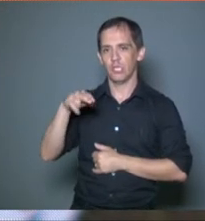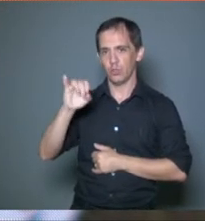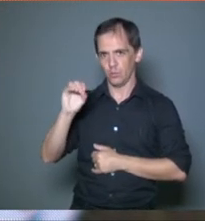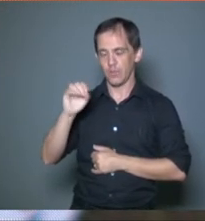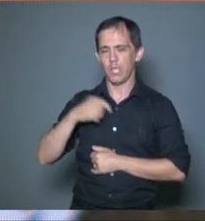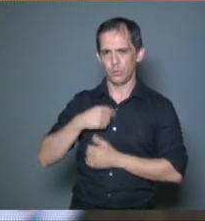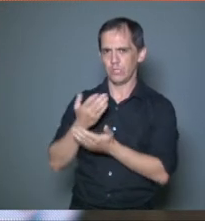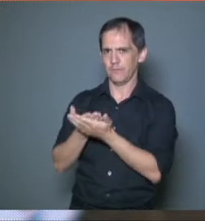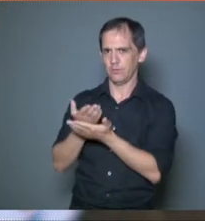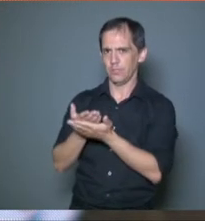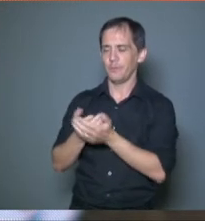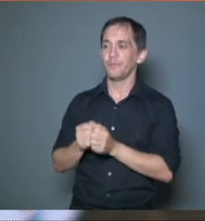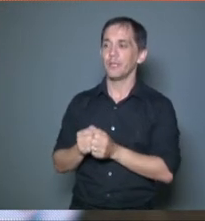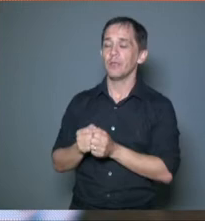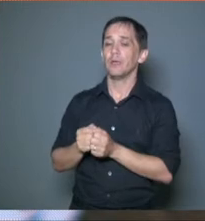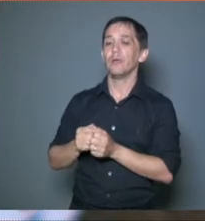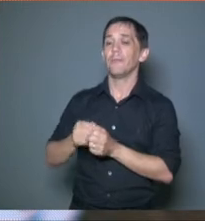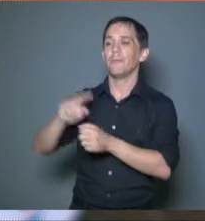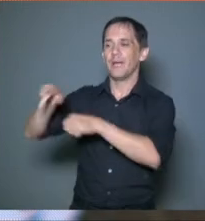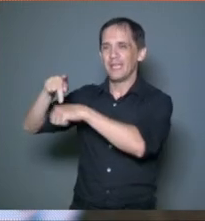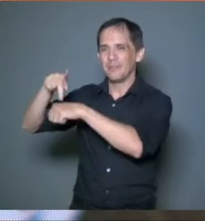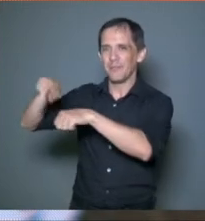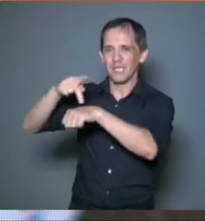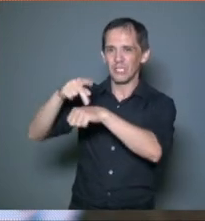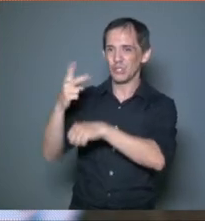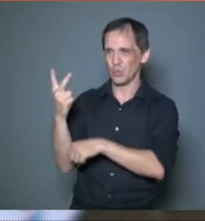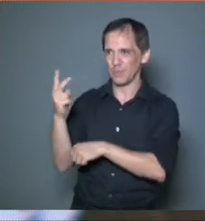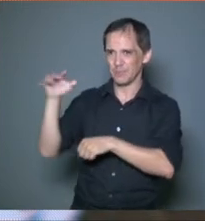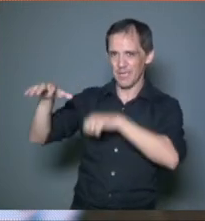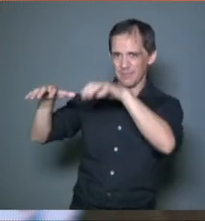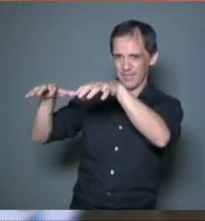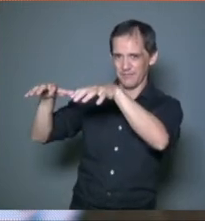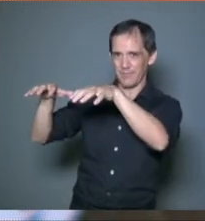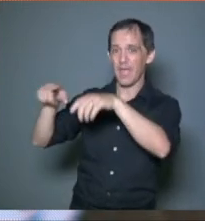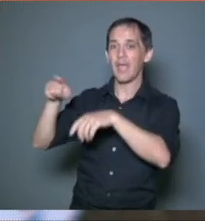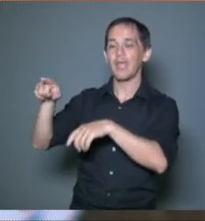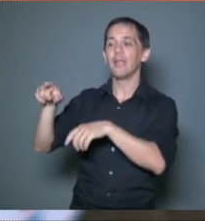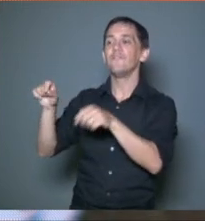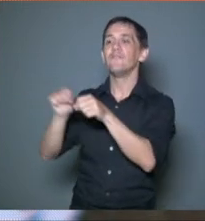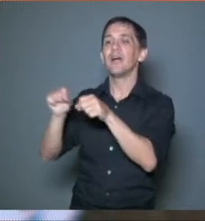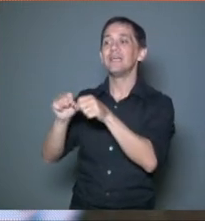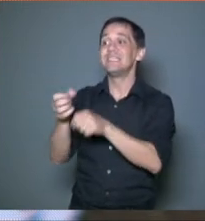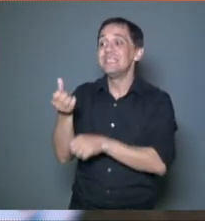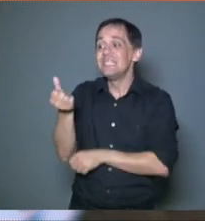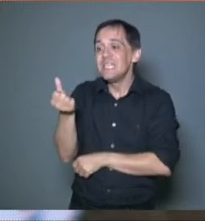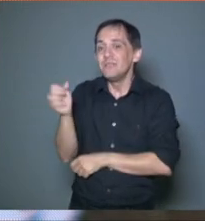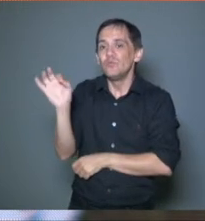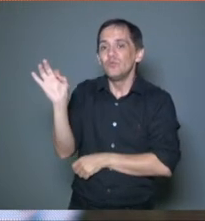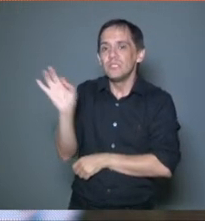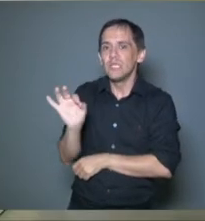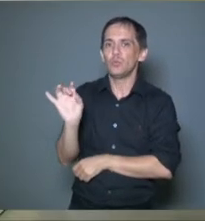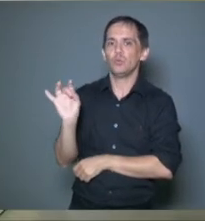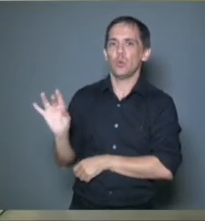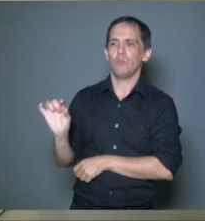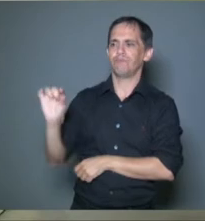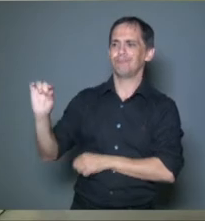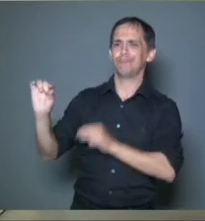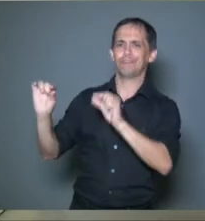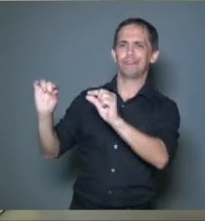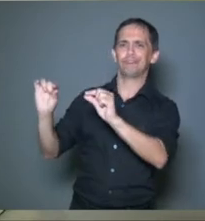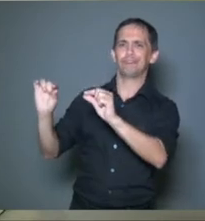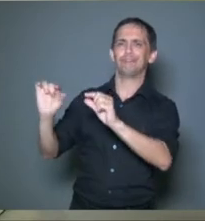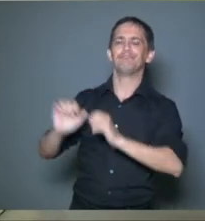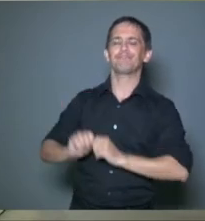tons of urea the world produces. Russia and Belarus produce 6% of that